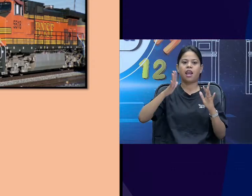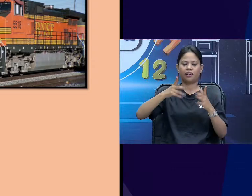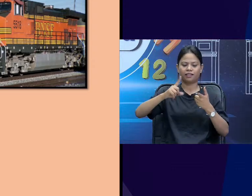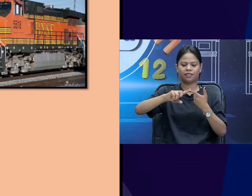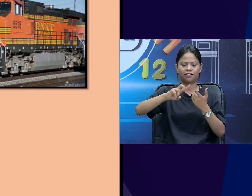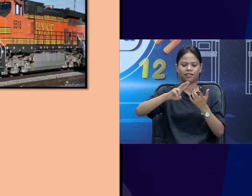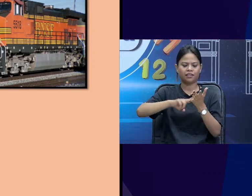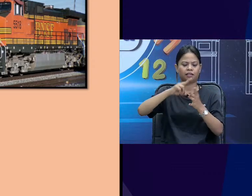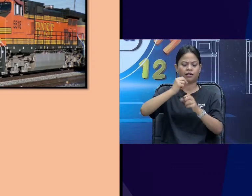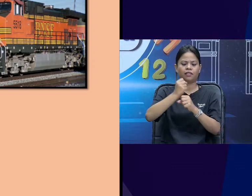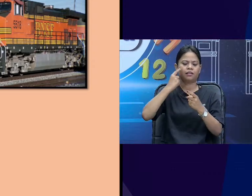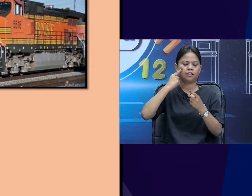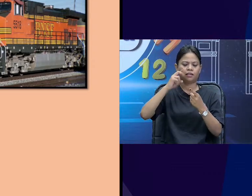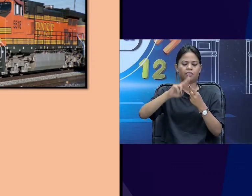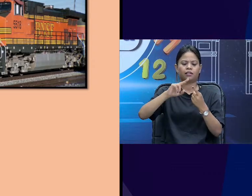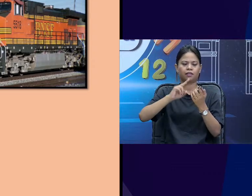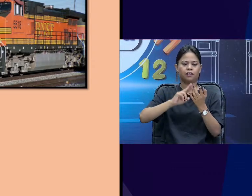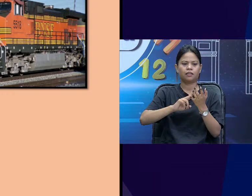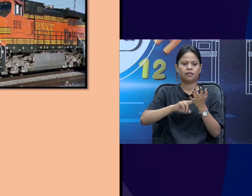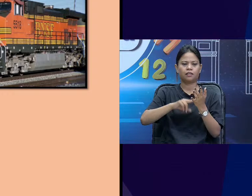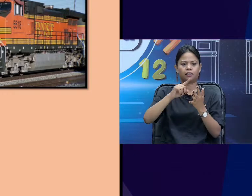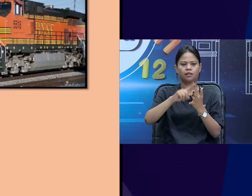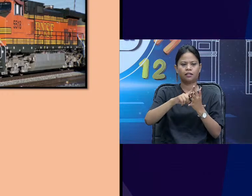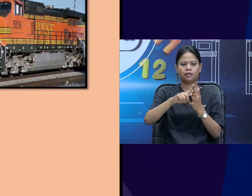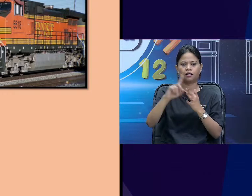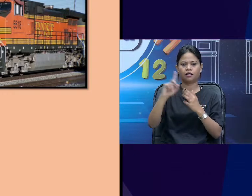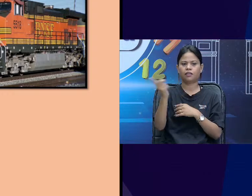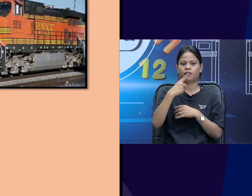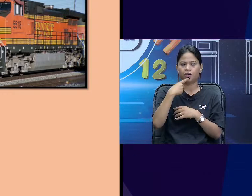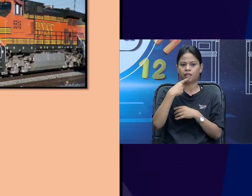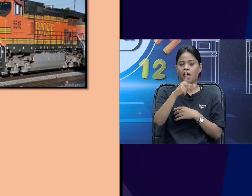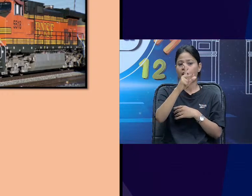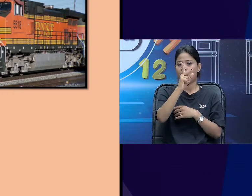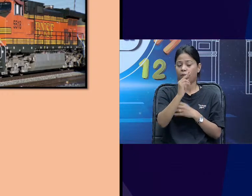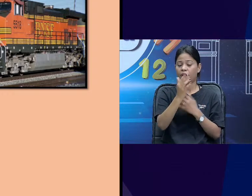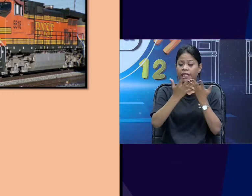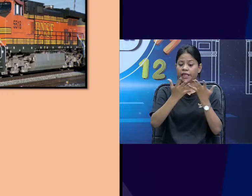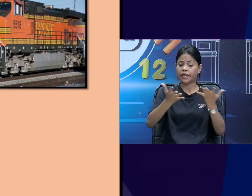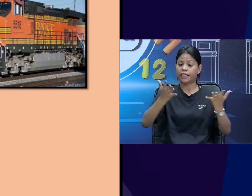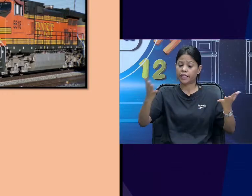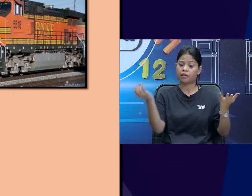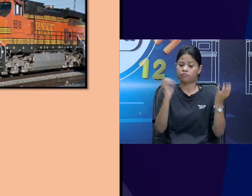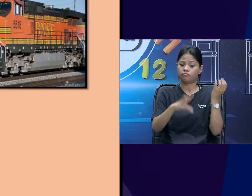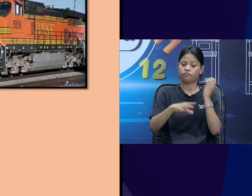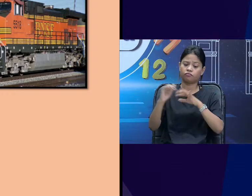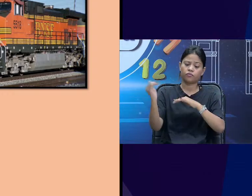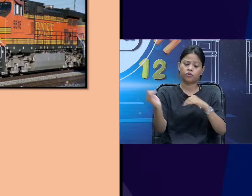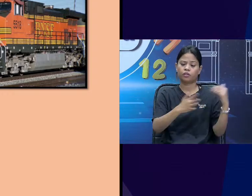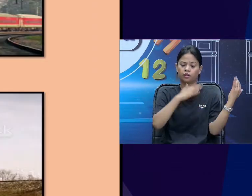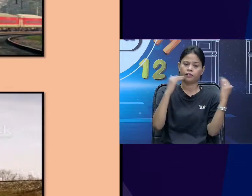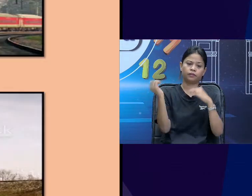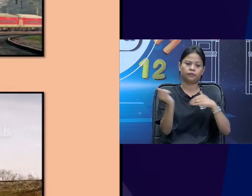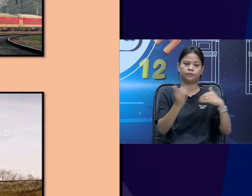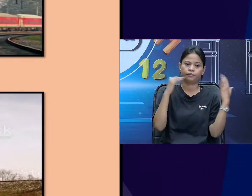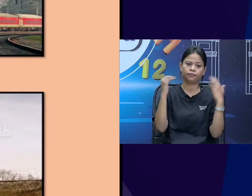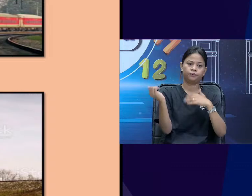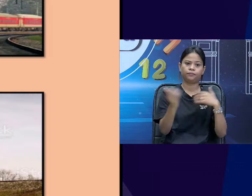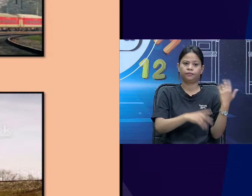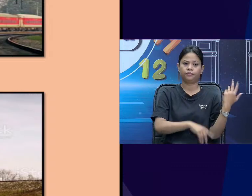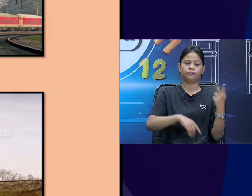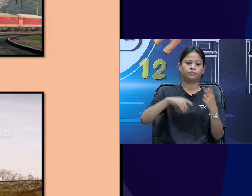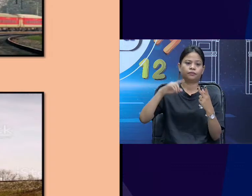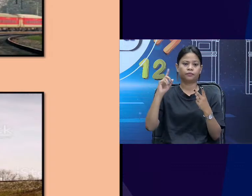engine. Okay. Freight engine means trains that carry goods. Okay. So this is the engine. Now here we have